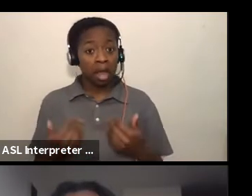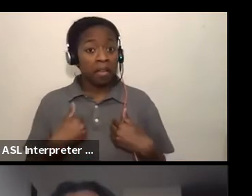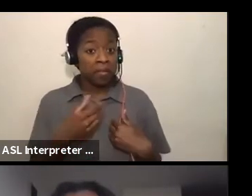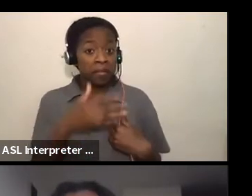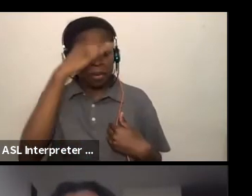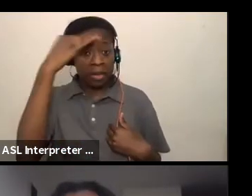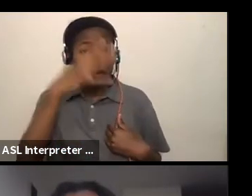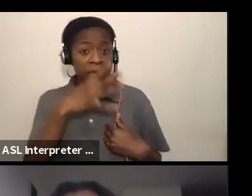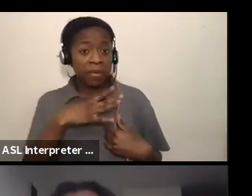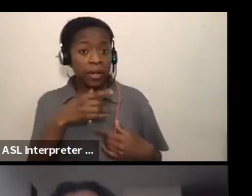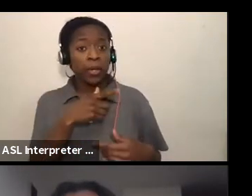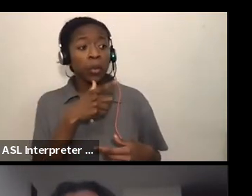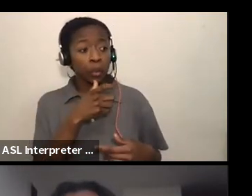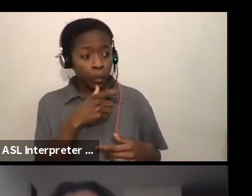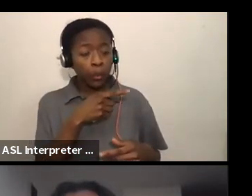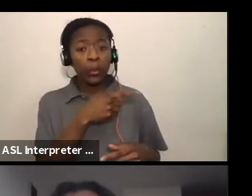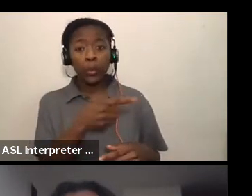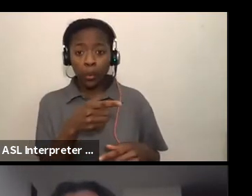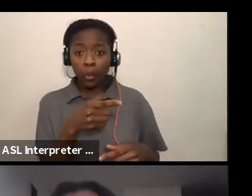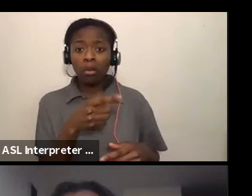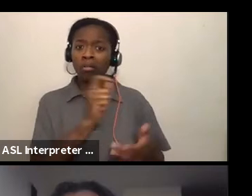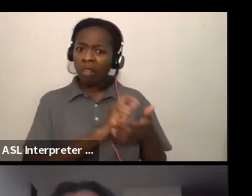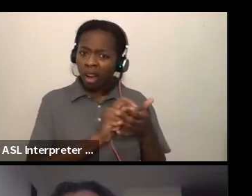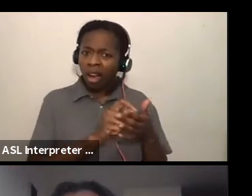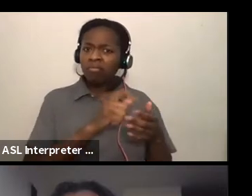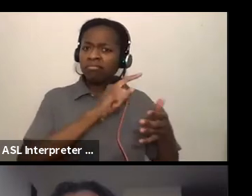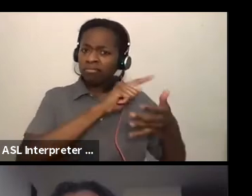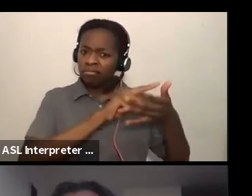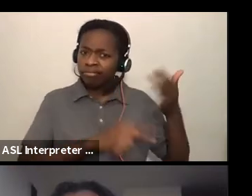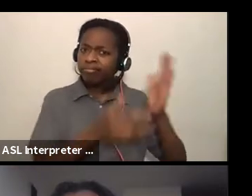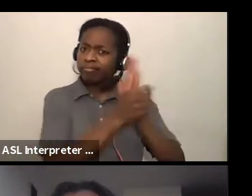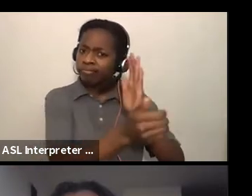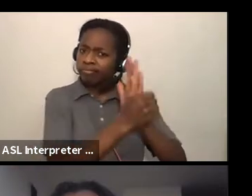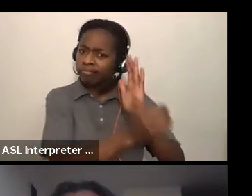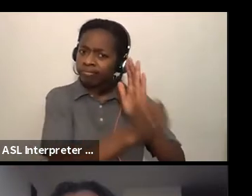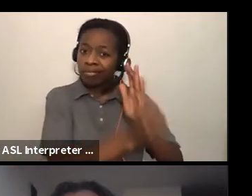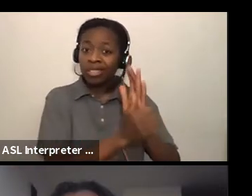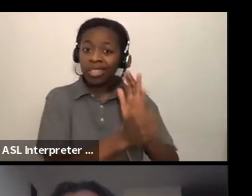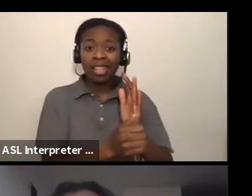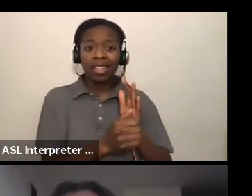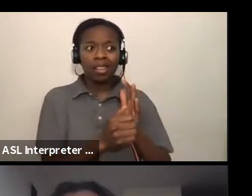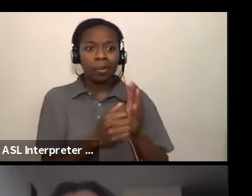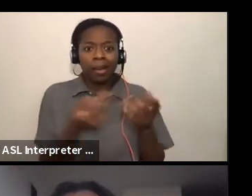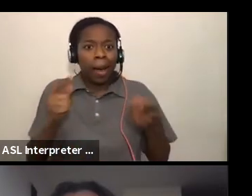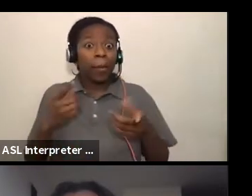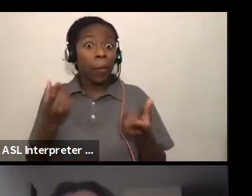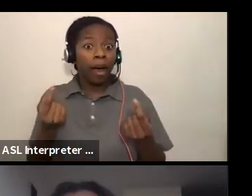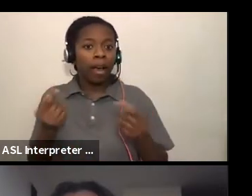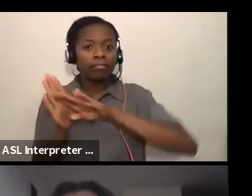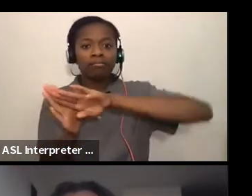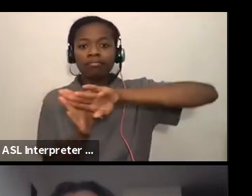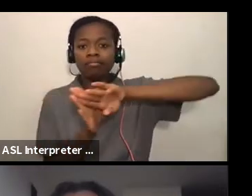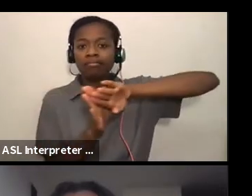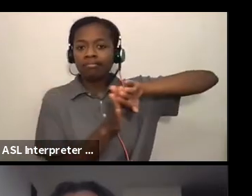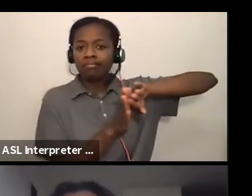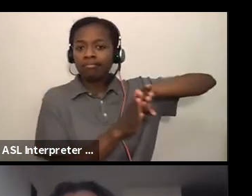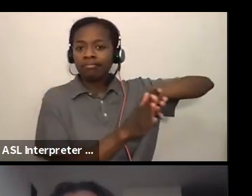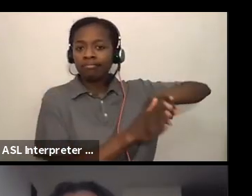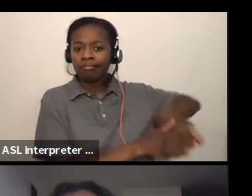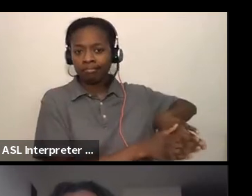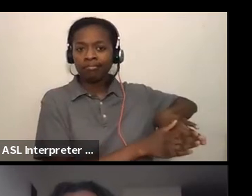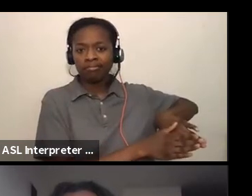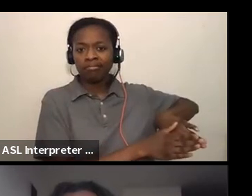like Black women X people who write, who do this, who do that, but yet they're left behind on the table. And it's like the only reason